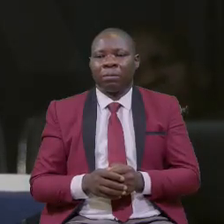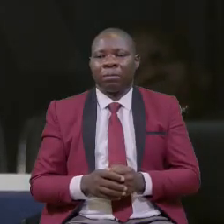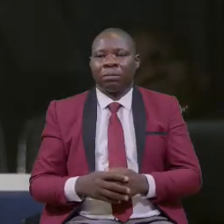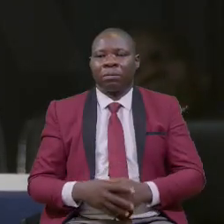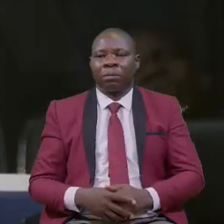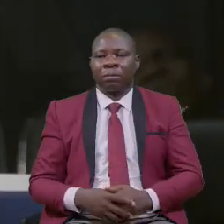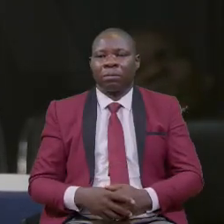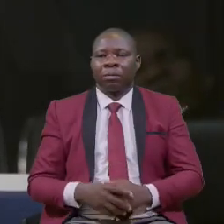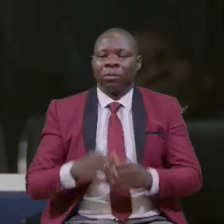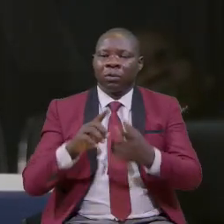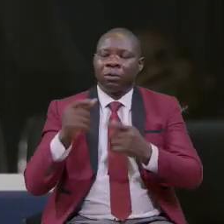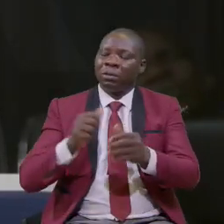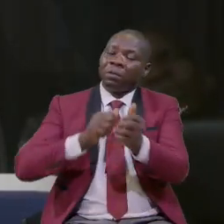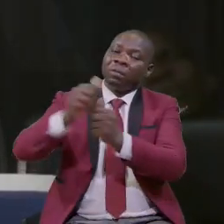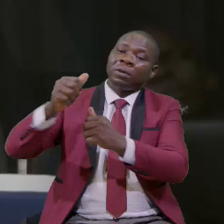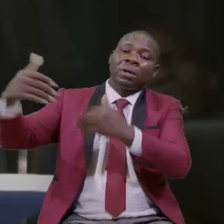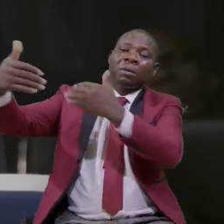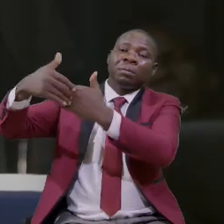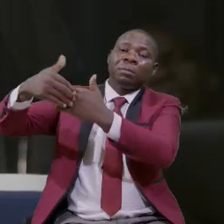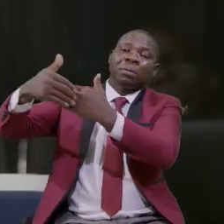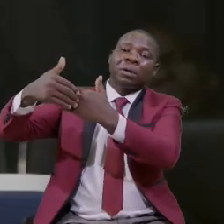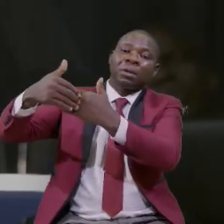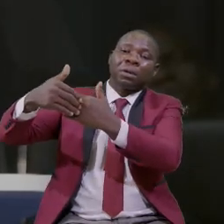To the far back.